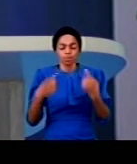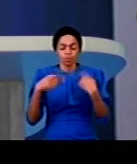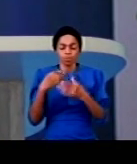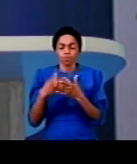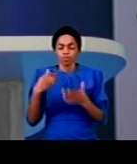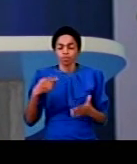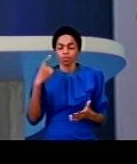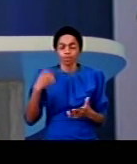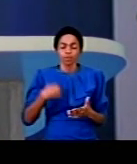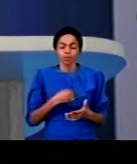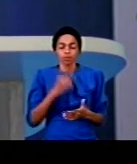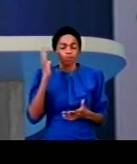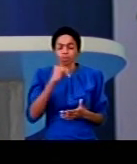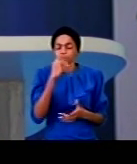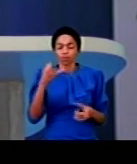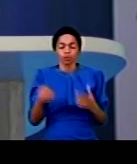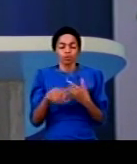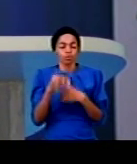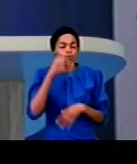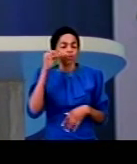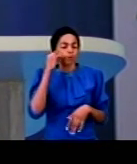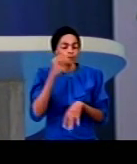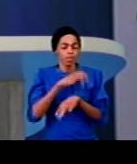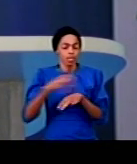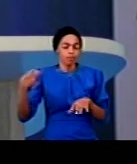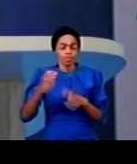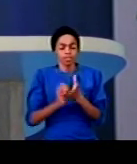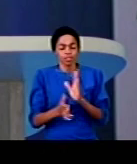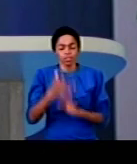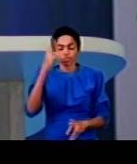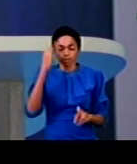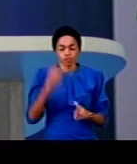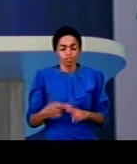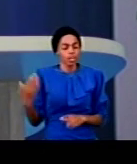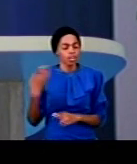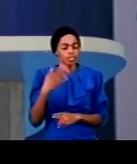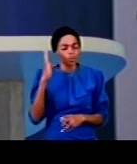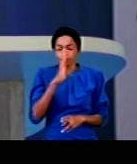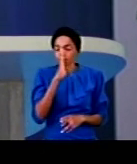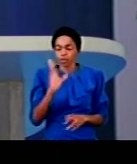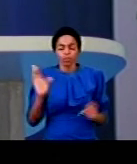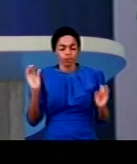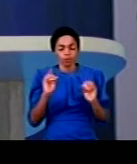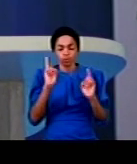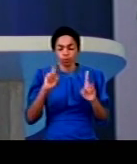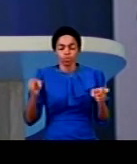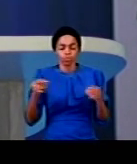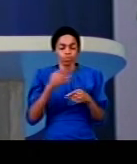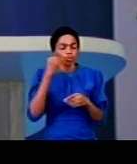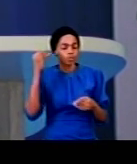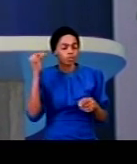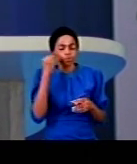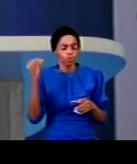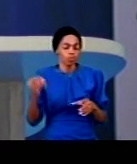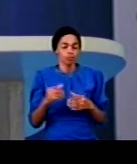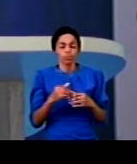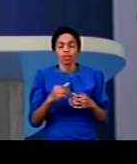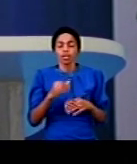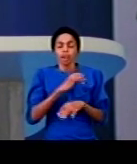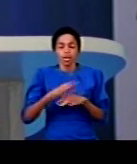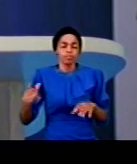You will touch everyone. You will touch every heart. You will touch every life. You will touch every